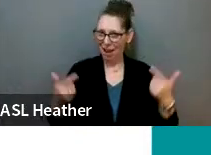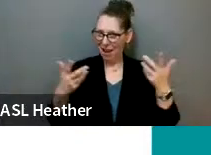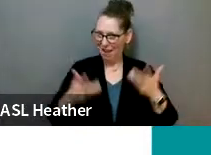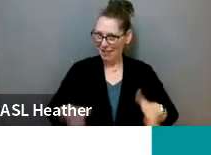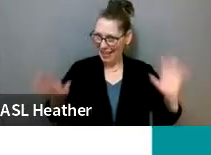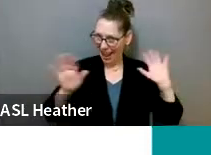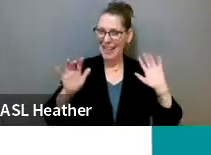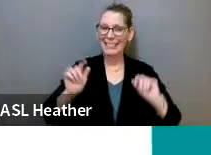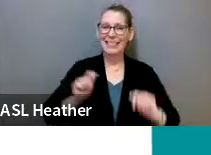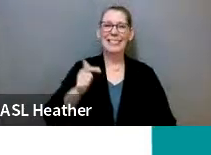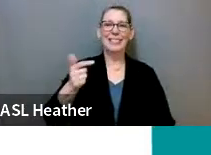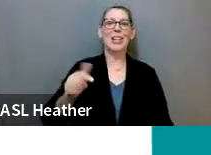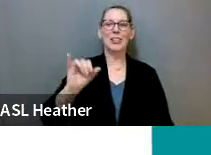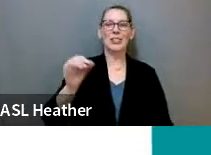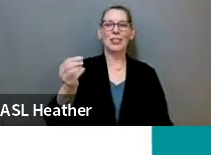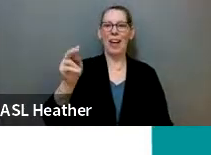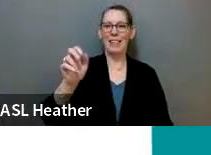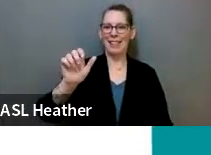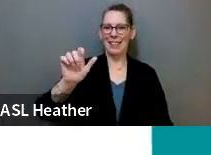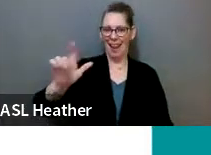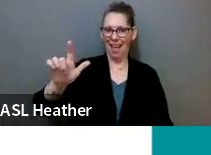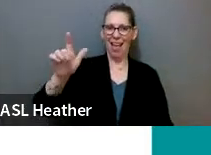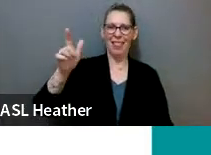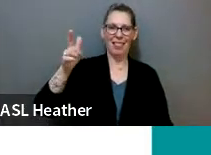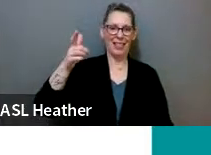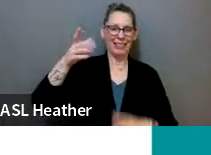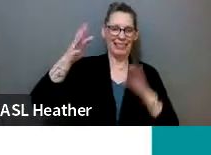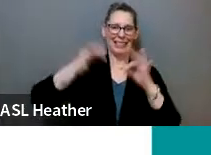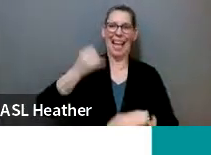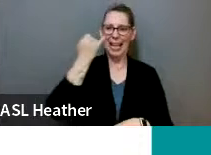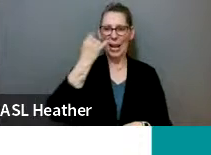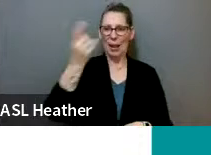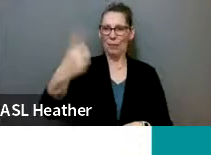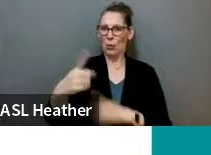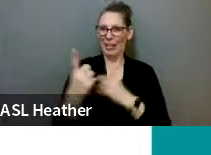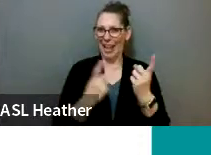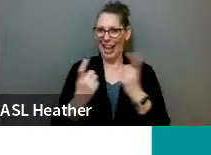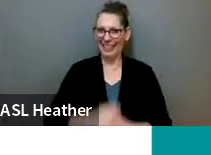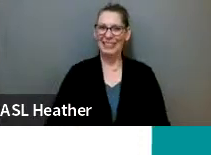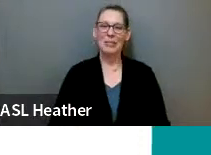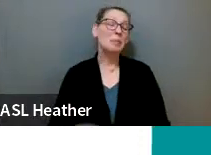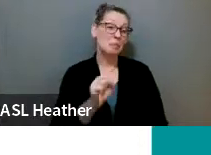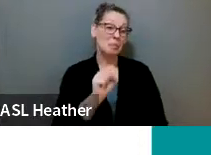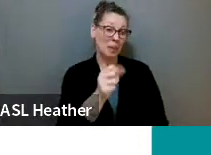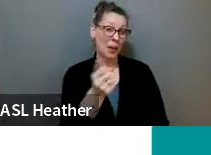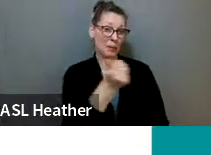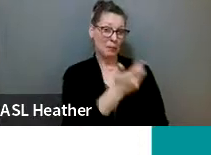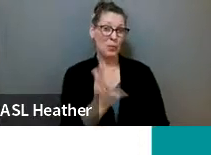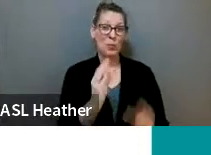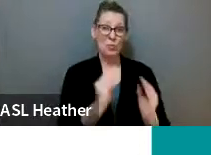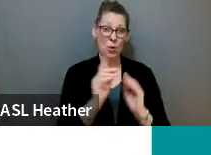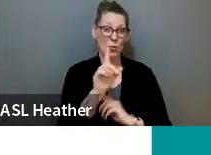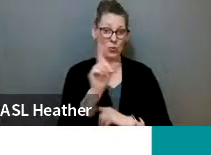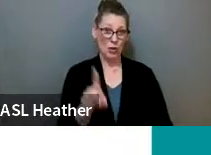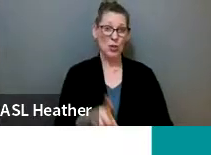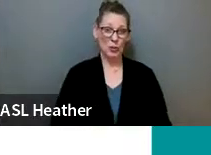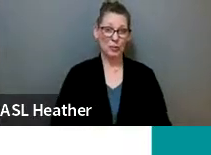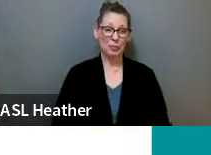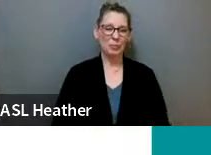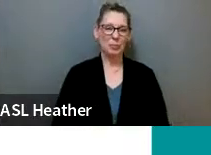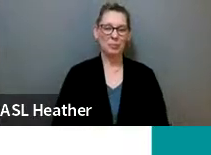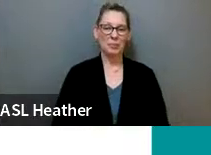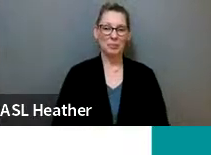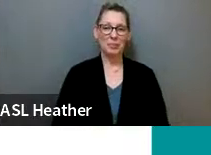let Johnell decide if you guys get to ask more questions. Okay, we'll take a few more questions.